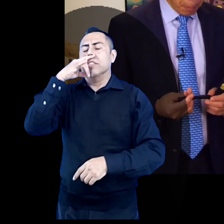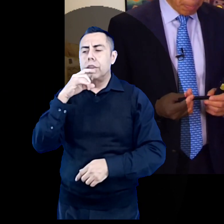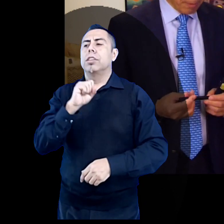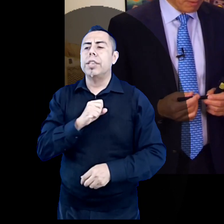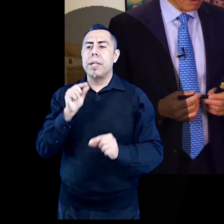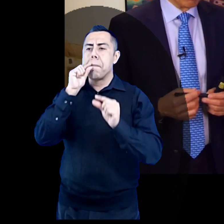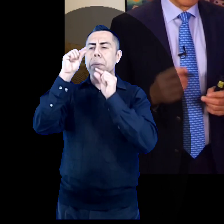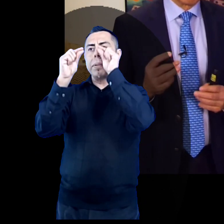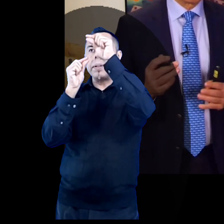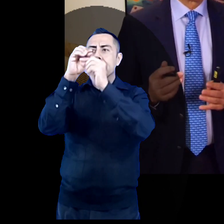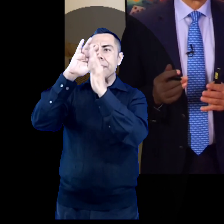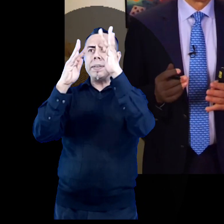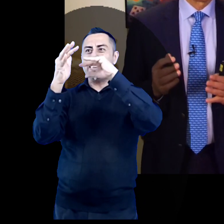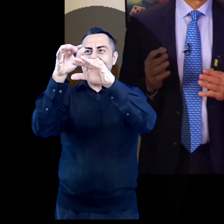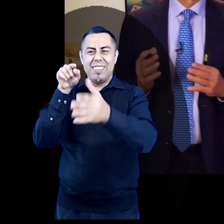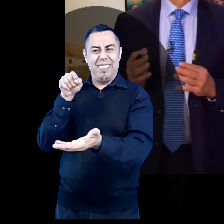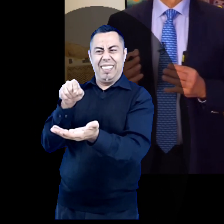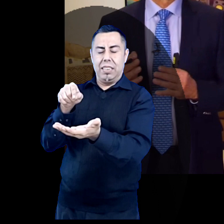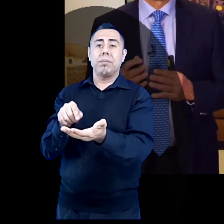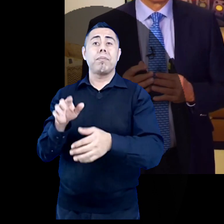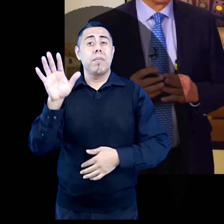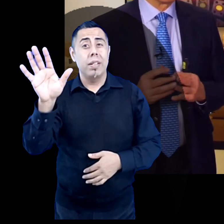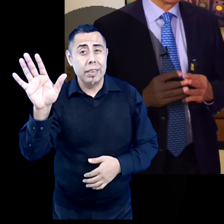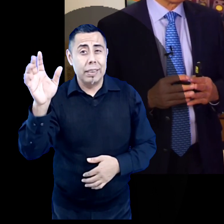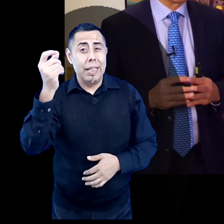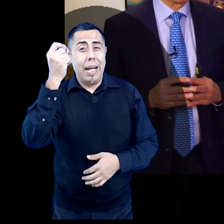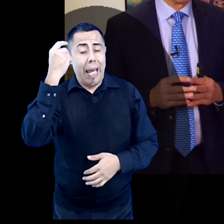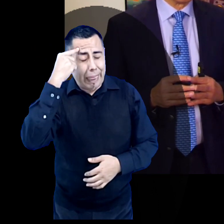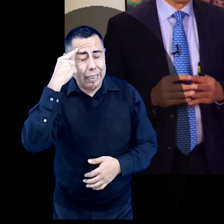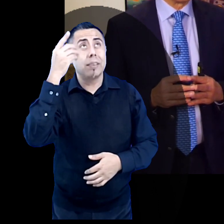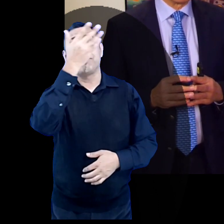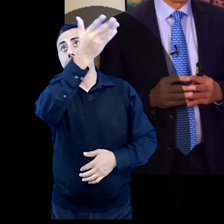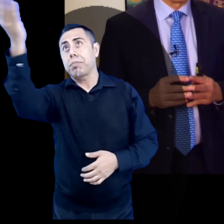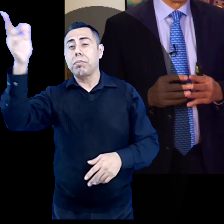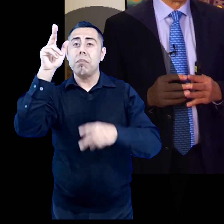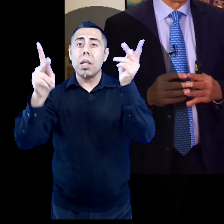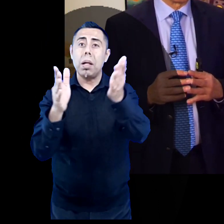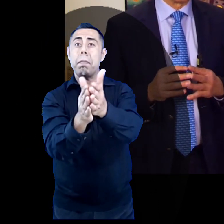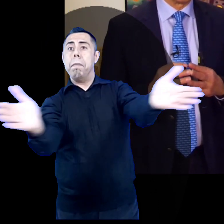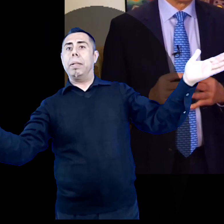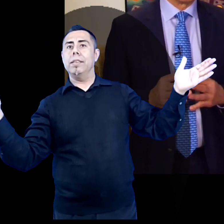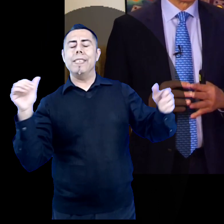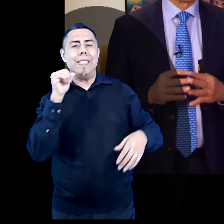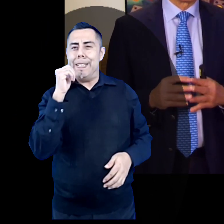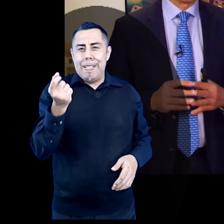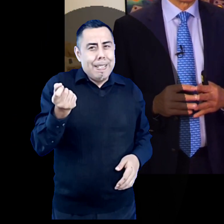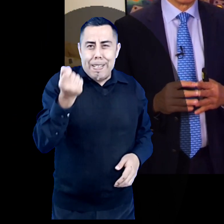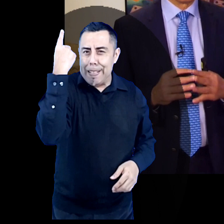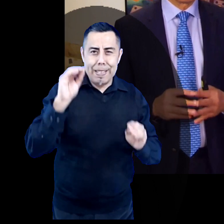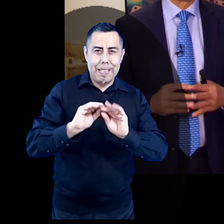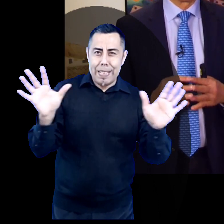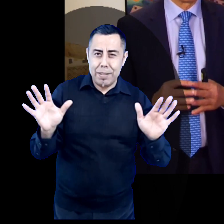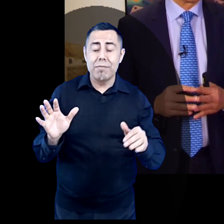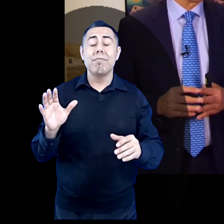coughing. But I don't think it's very clear to most in the public that there's a very much difference